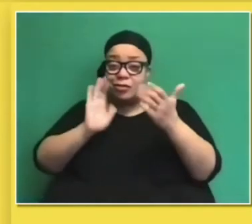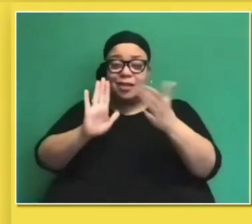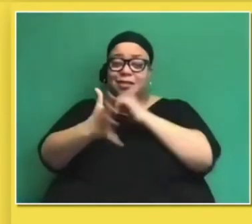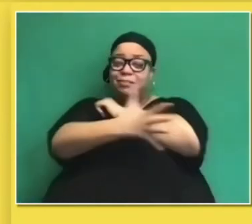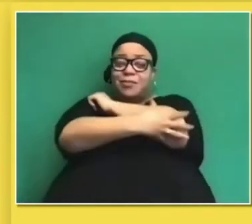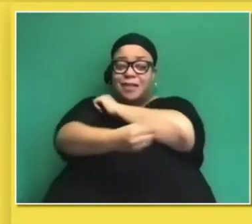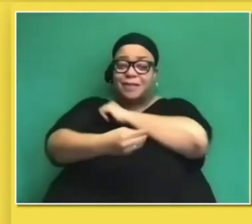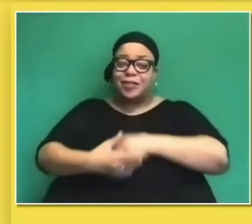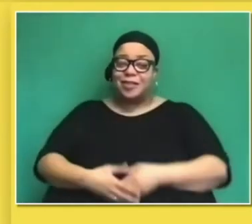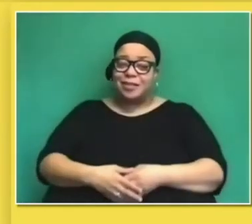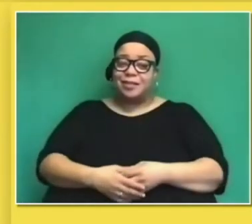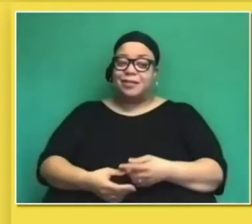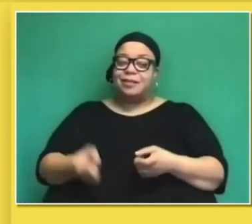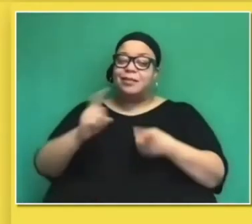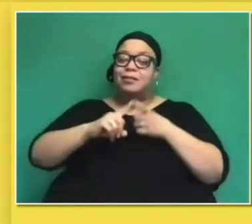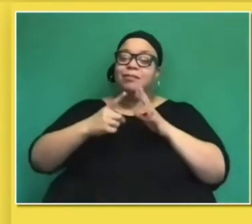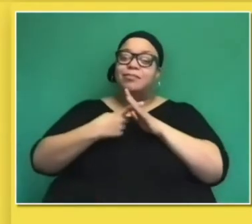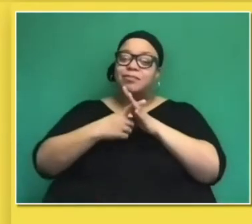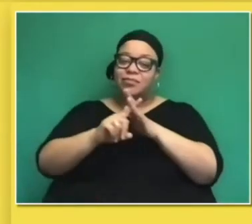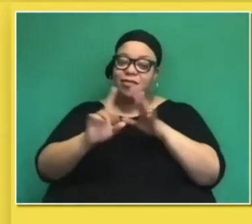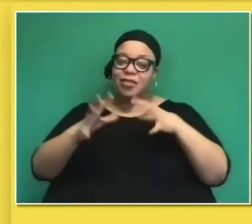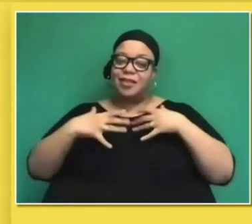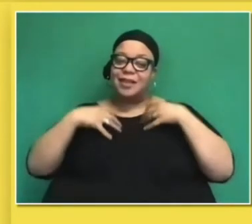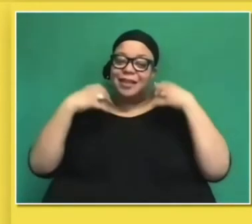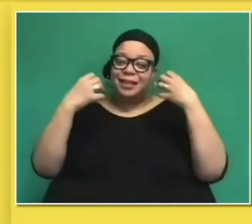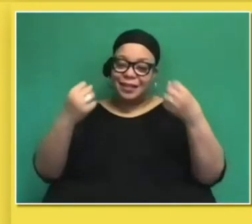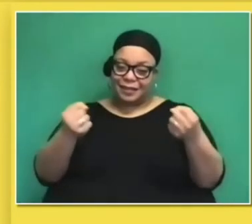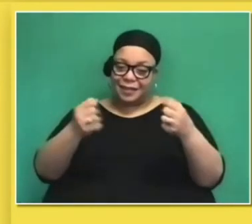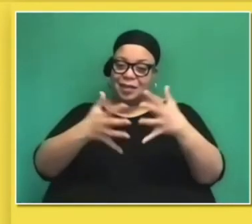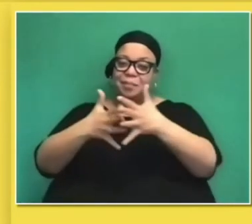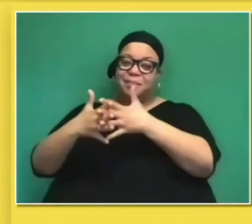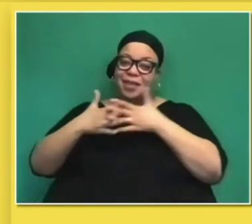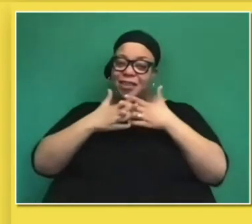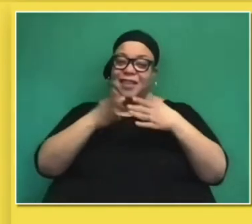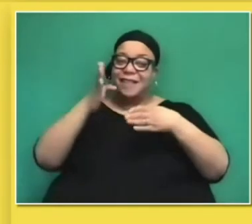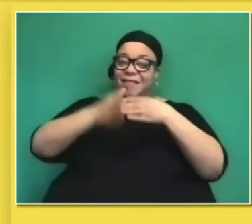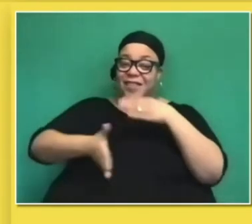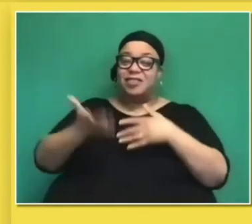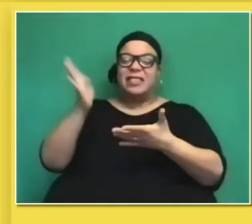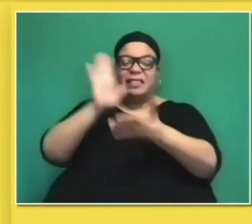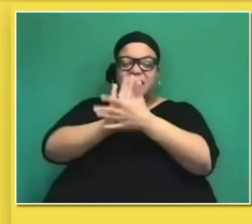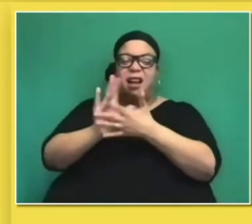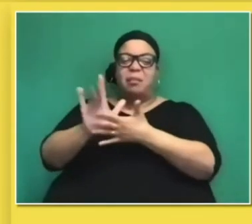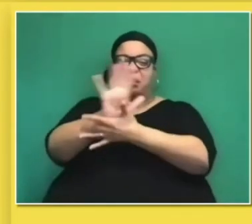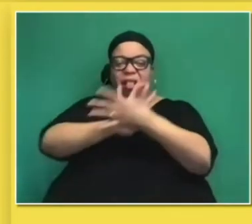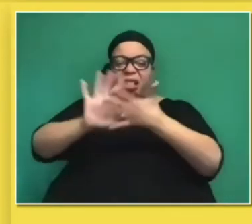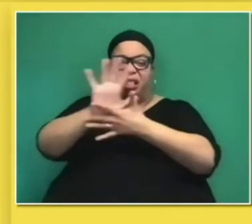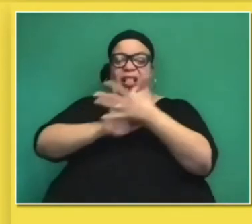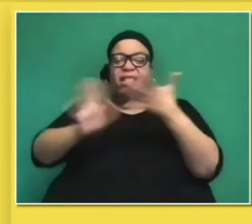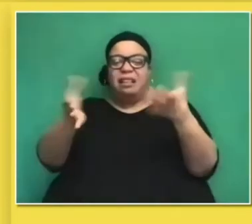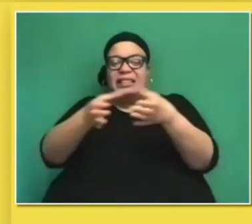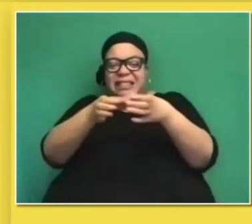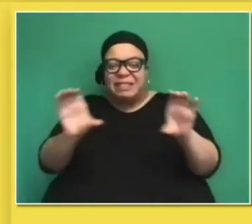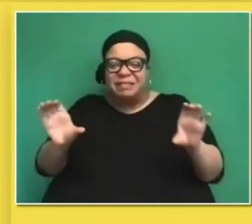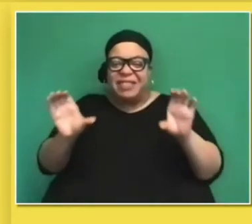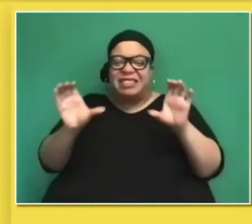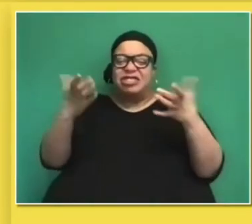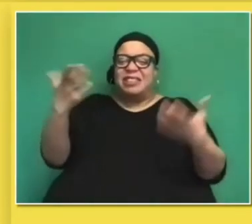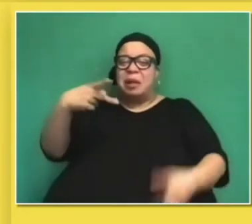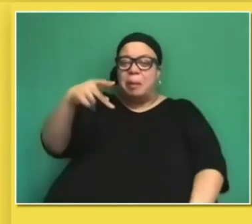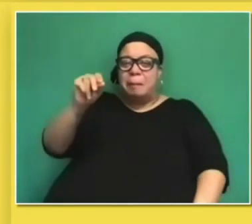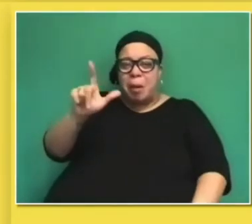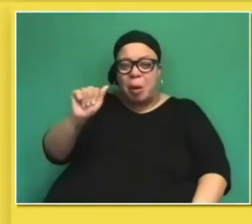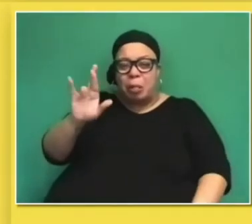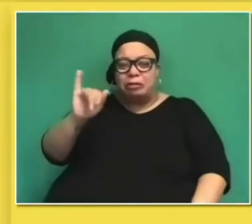division and polarization. Ending poverty is the moral issue